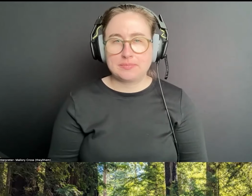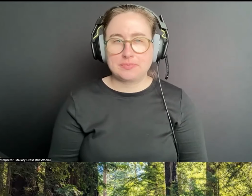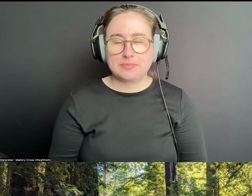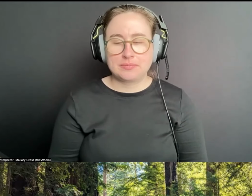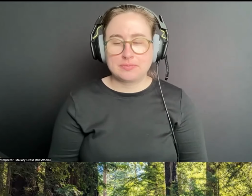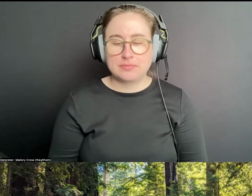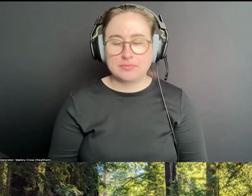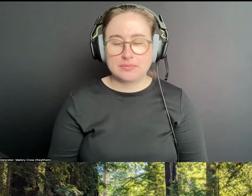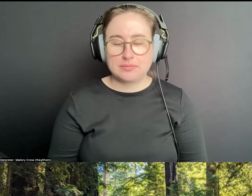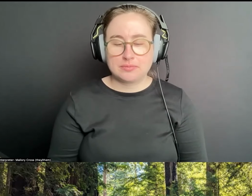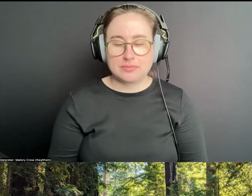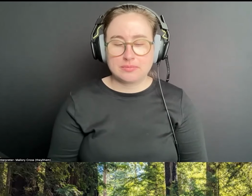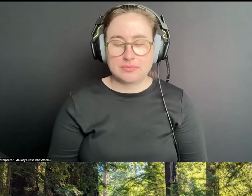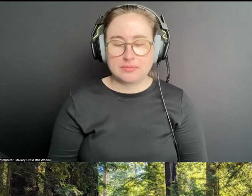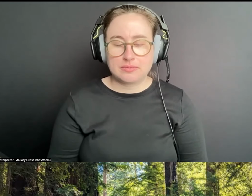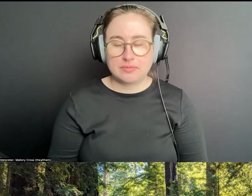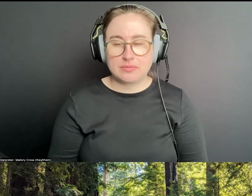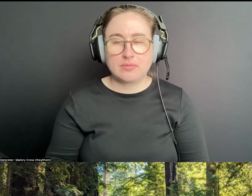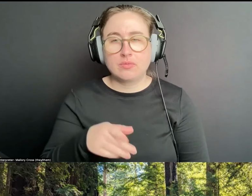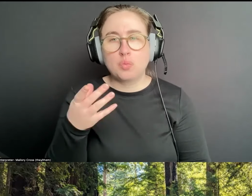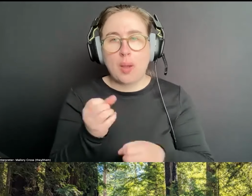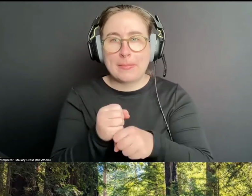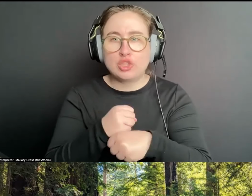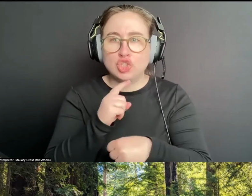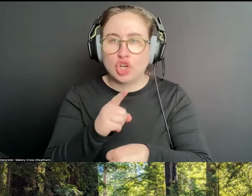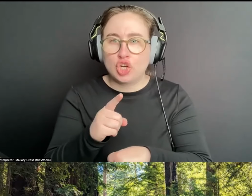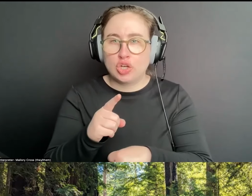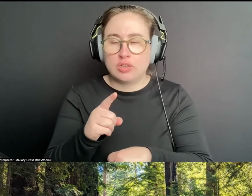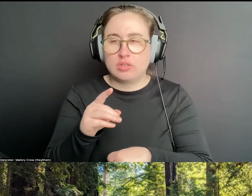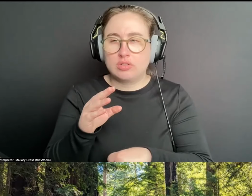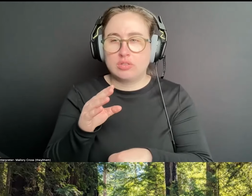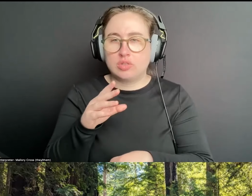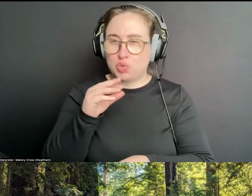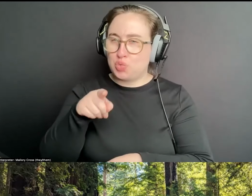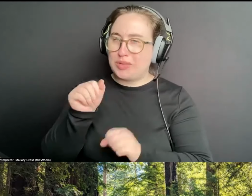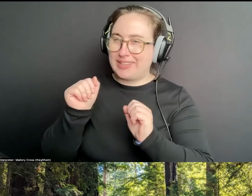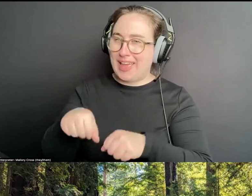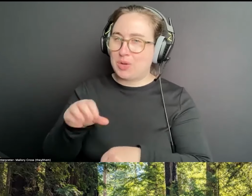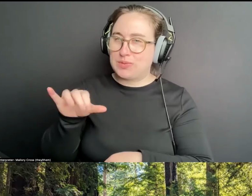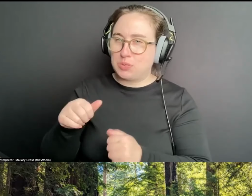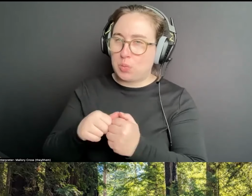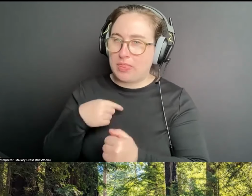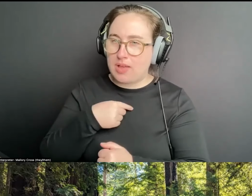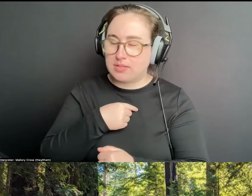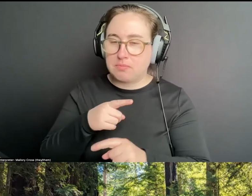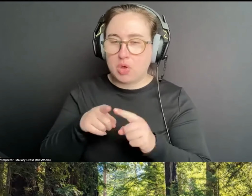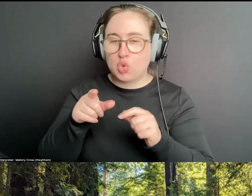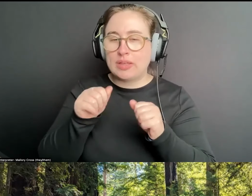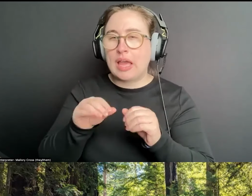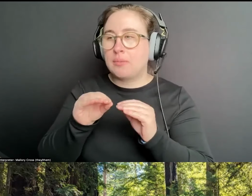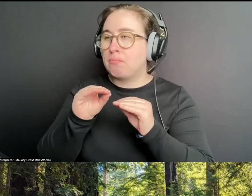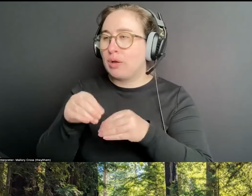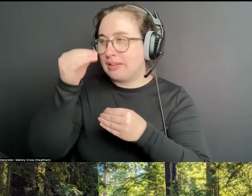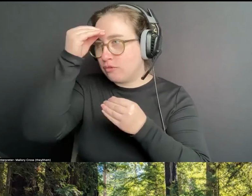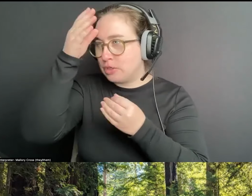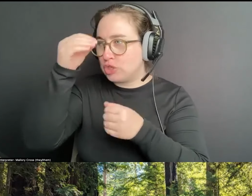You wanna wind up making sure, and the Internet Archive, you can do this. If you put information into the